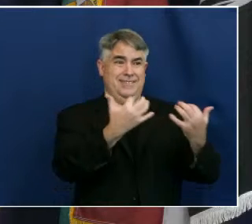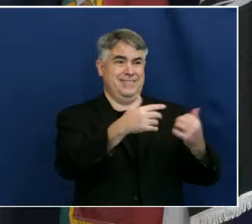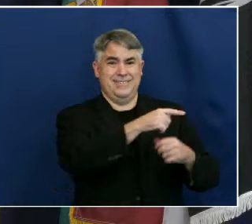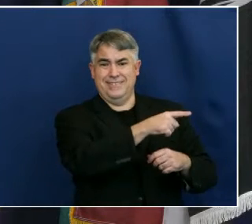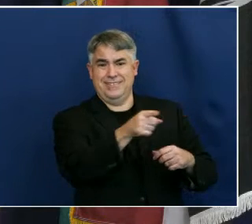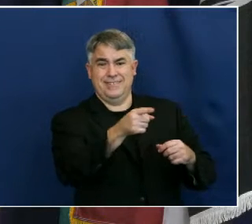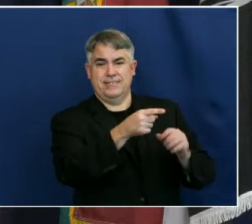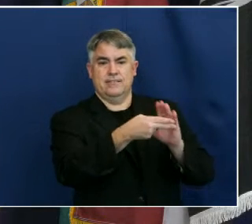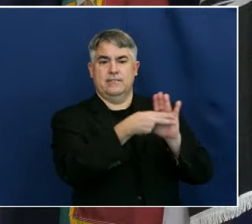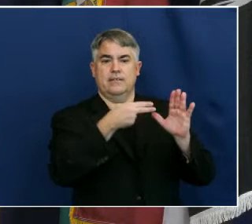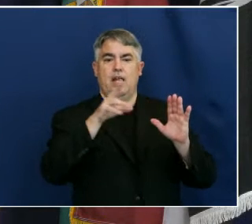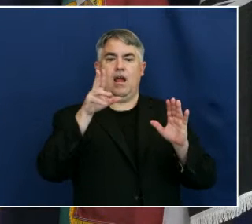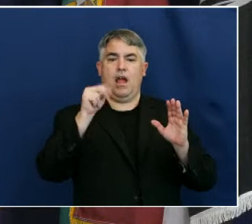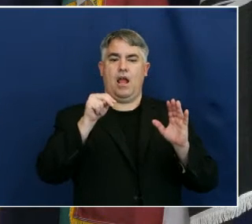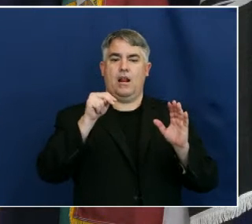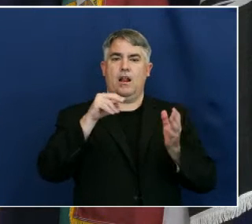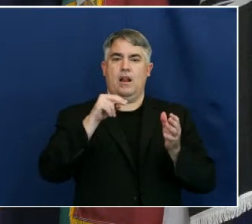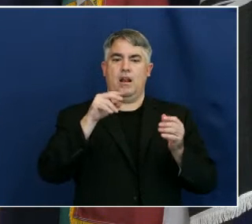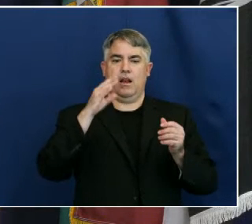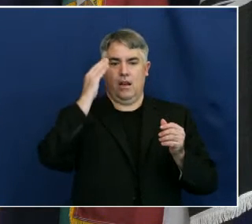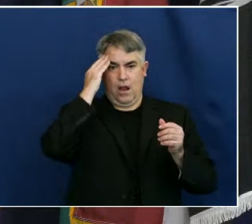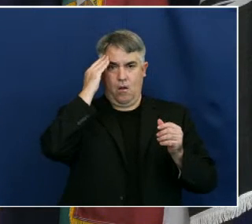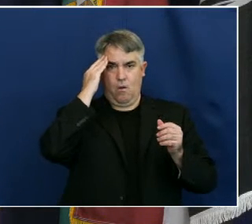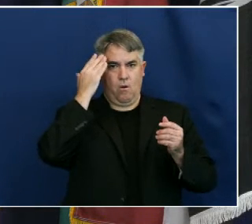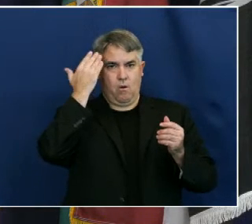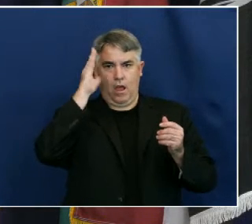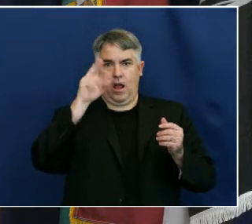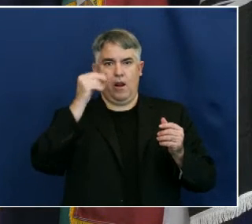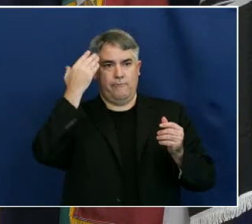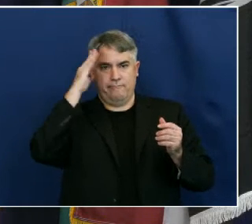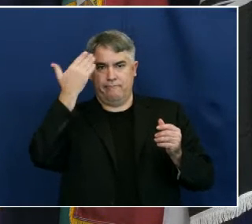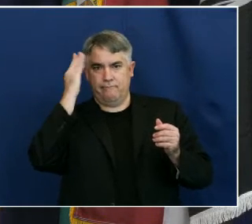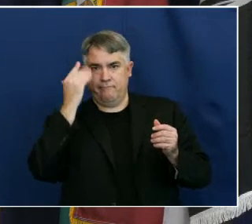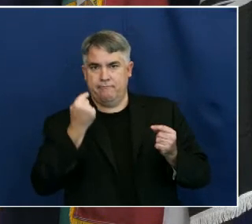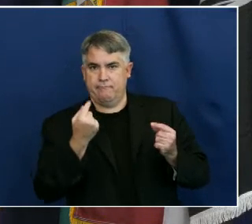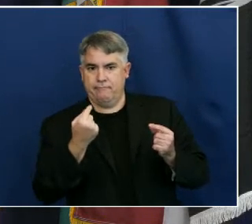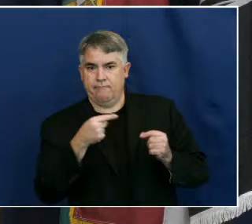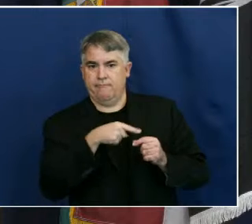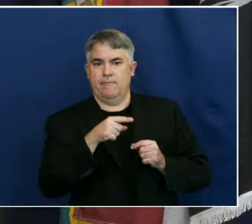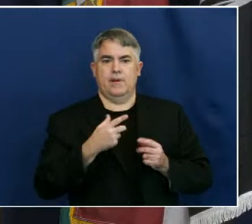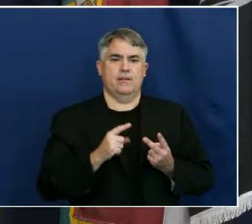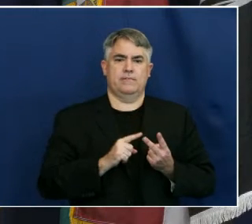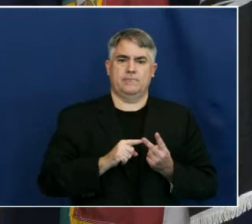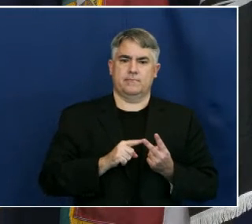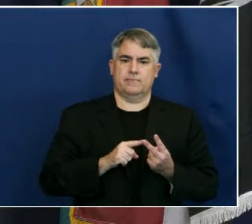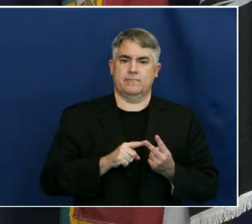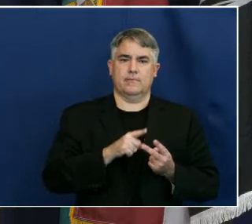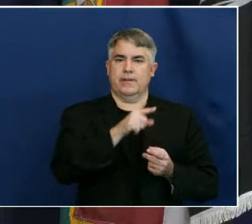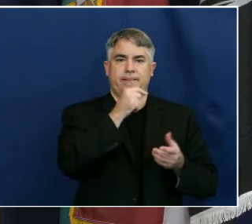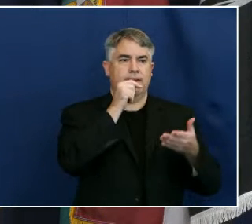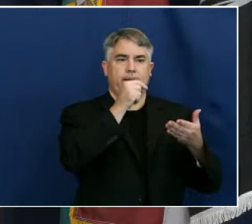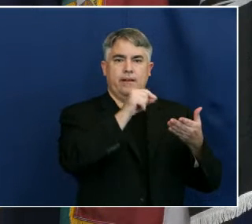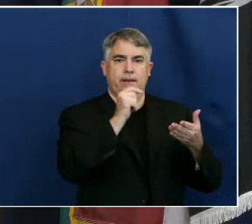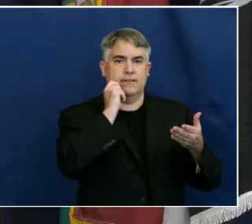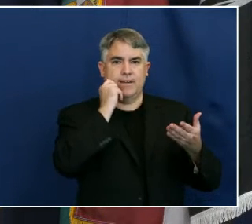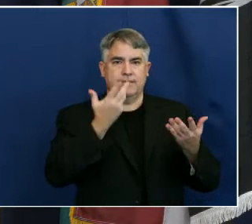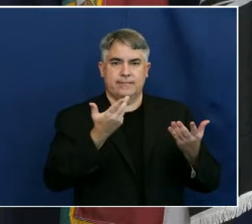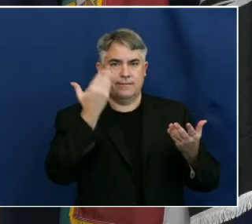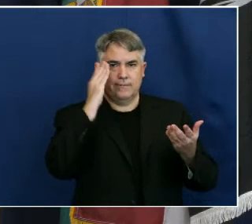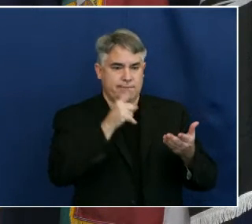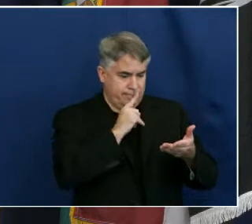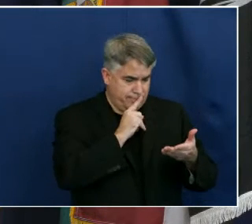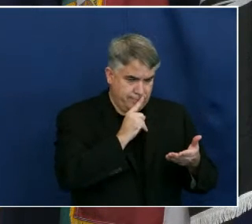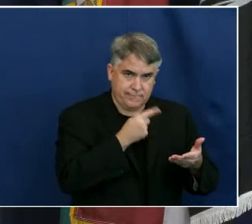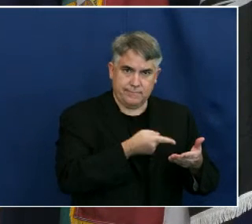races that are showing up in our systems. They may be people of mixed race, but again, that could be skewing our numbers as well. But everywhere, I've talked to folks